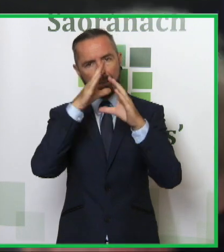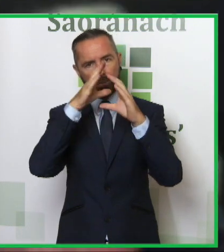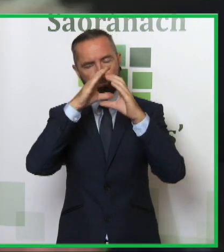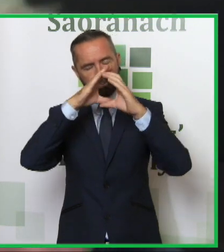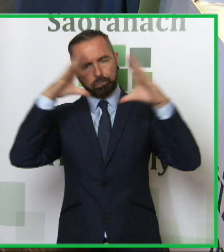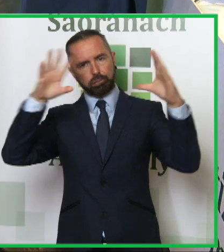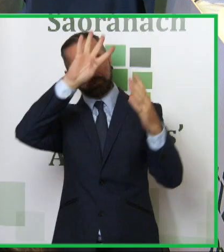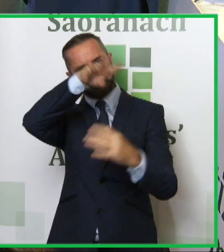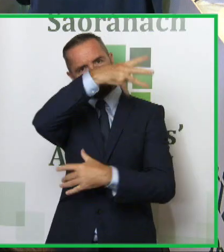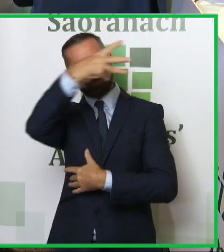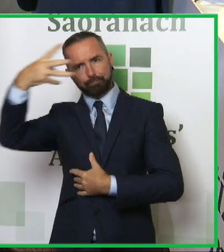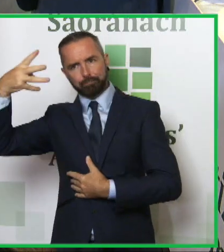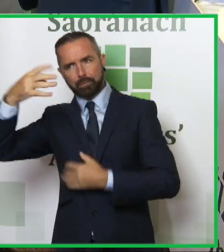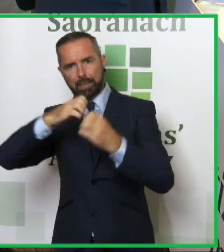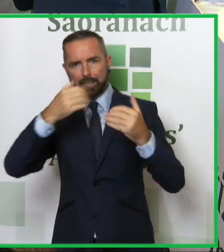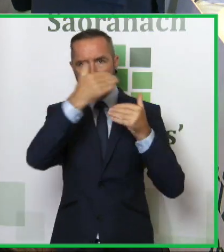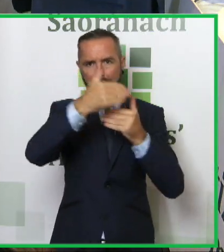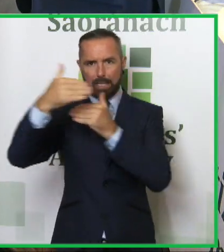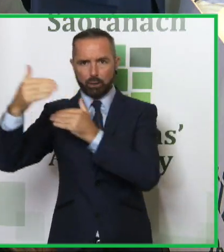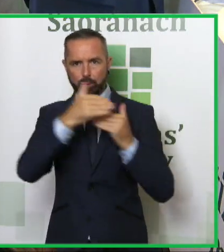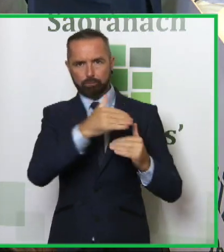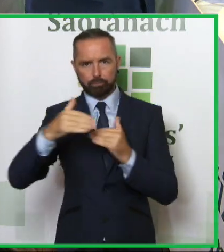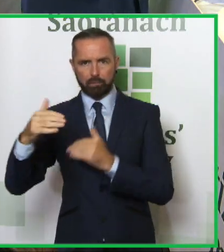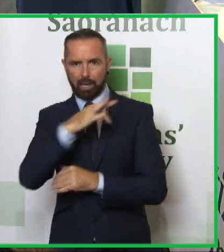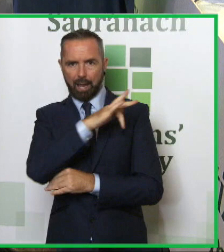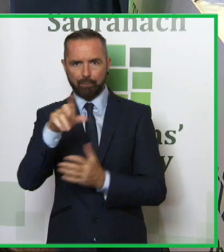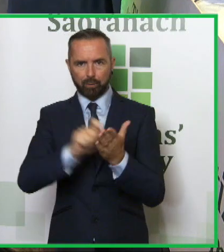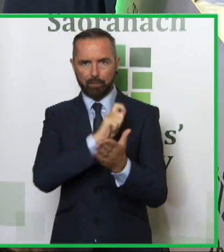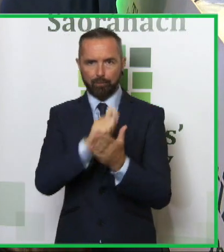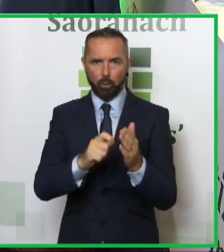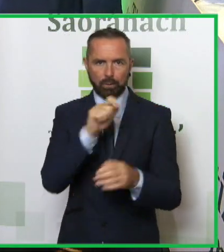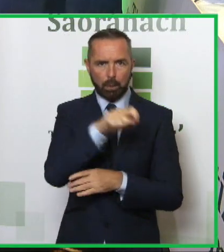count went at each stage following the counting.